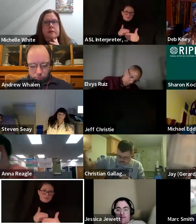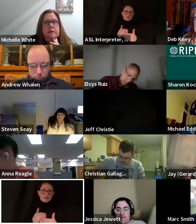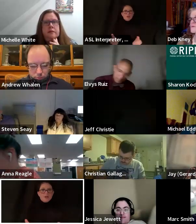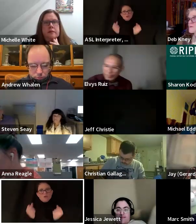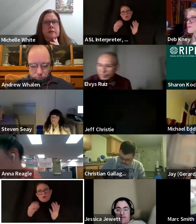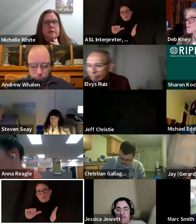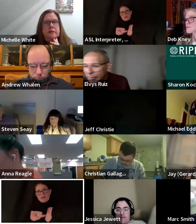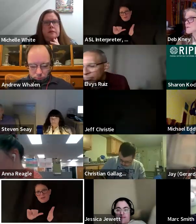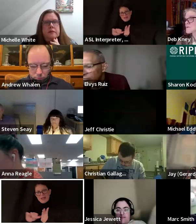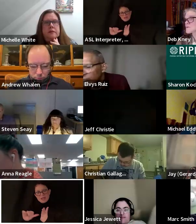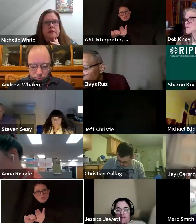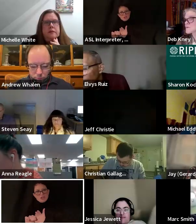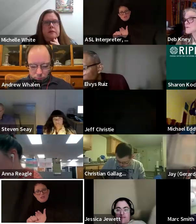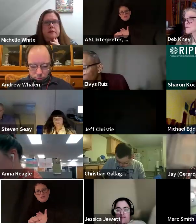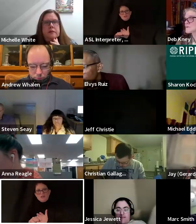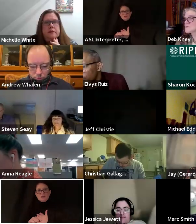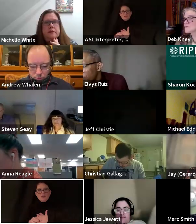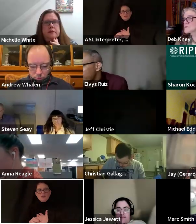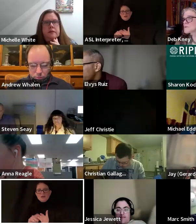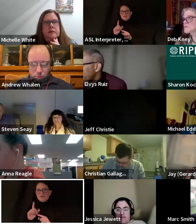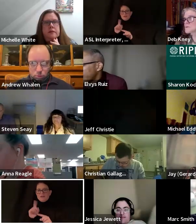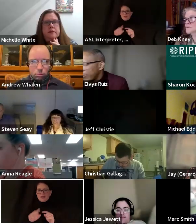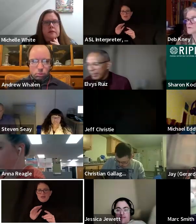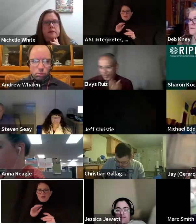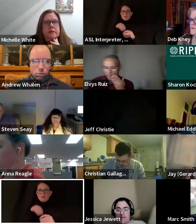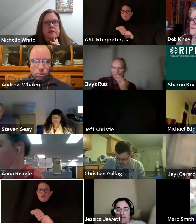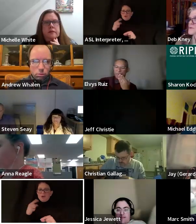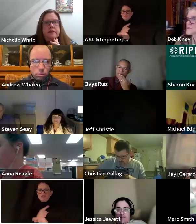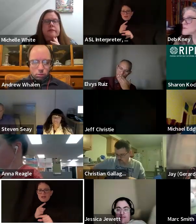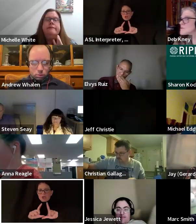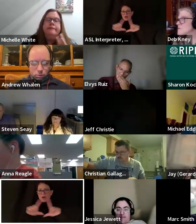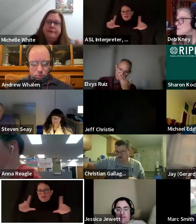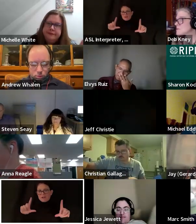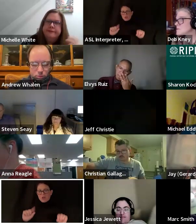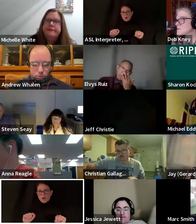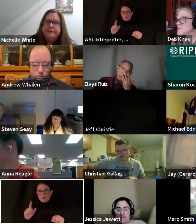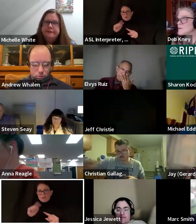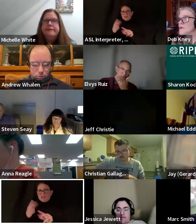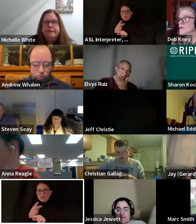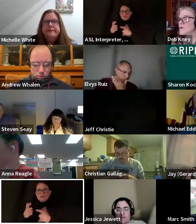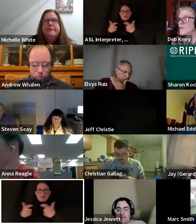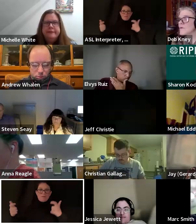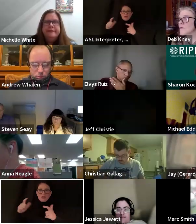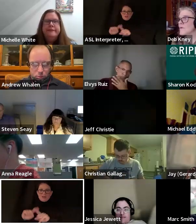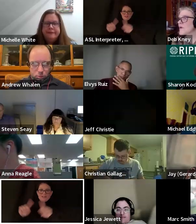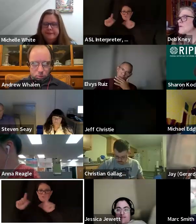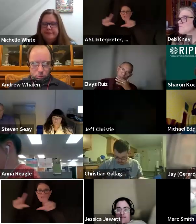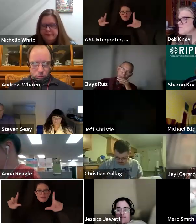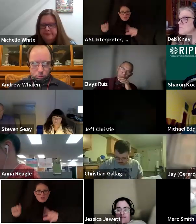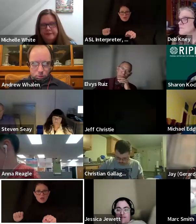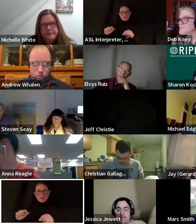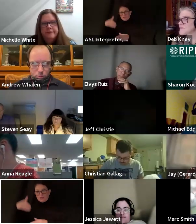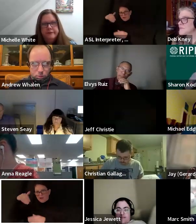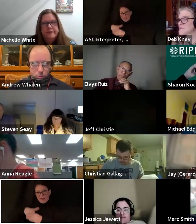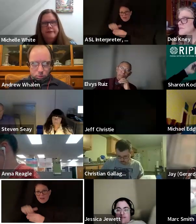many pages. It's a little bit, they can't put them in the regular envelopes. It has to go into a different envelope. So again,